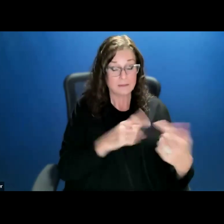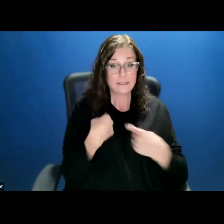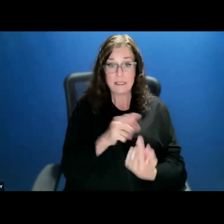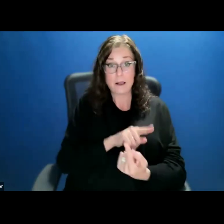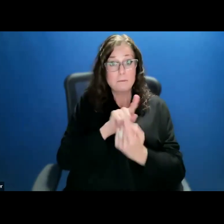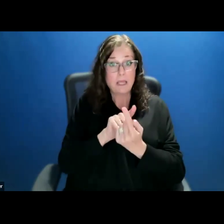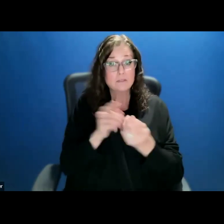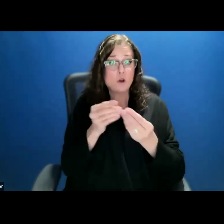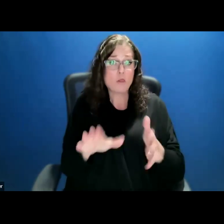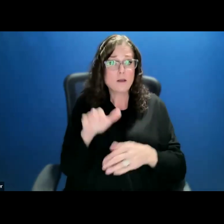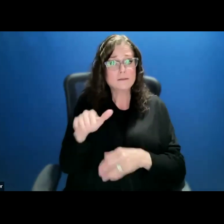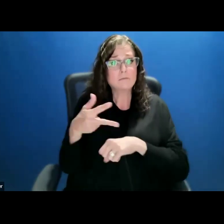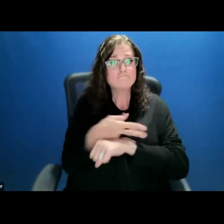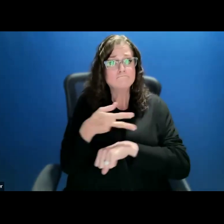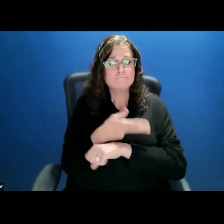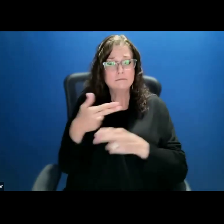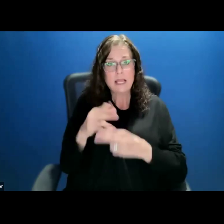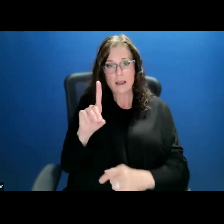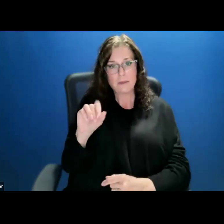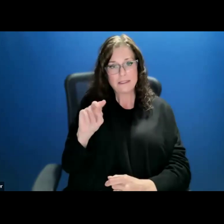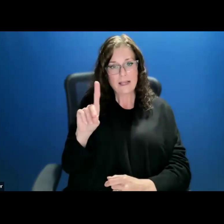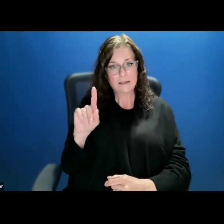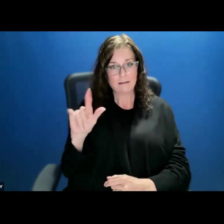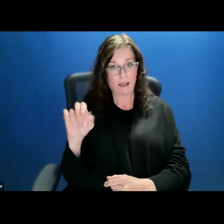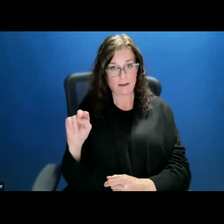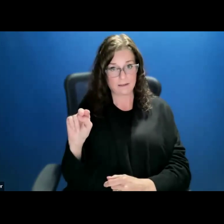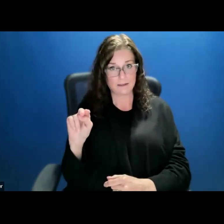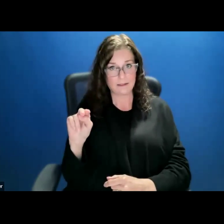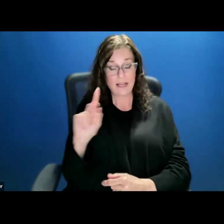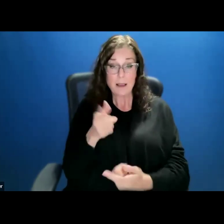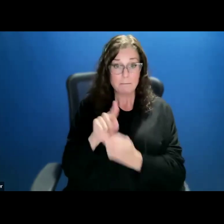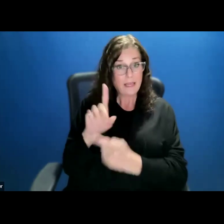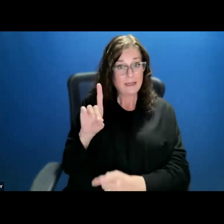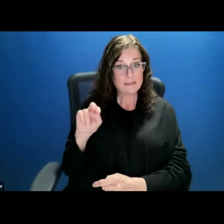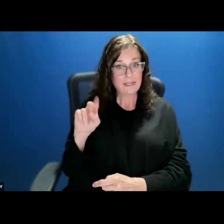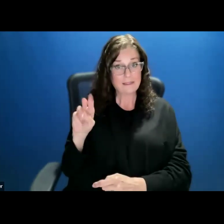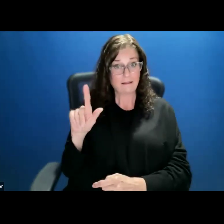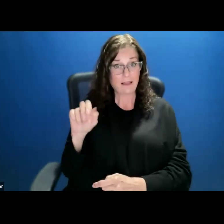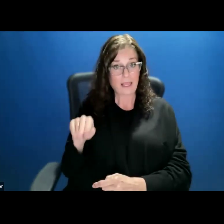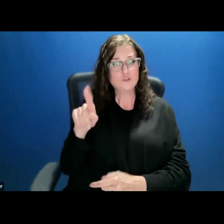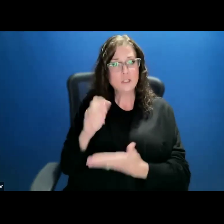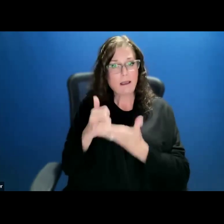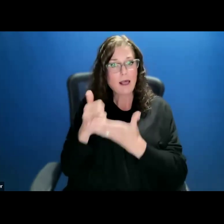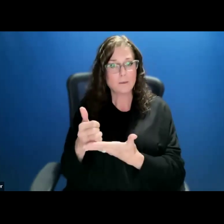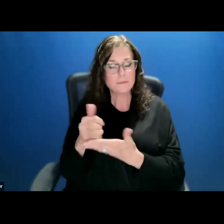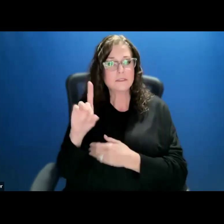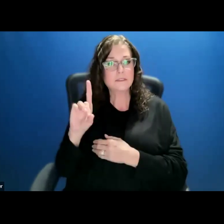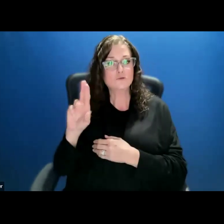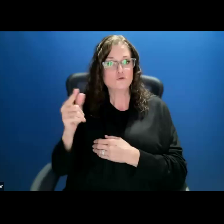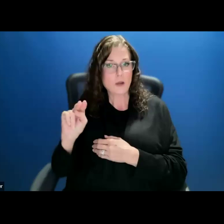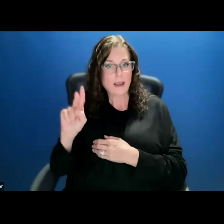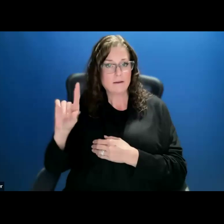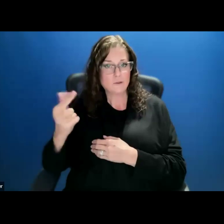meets a lost little lamb named Dandelion. And in meeting Dandelion, she helps Dragon Dog